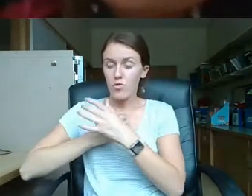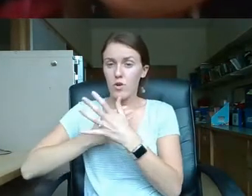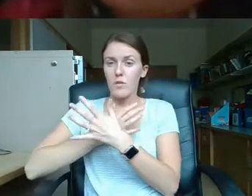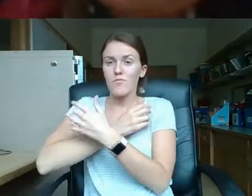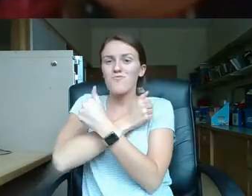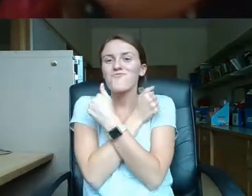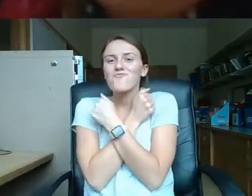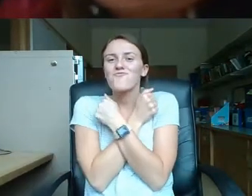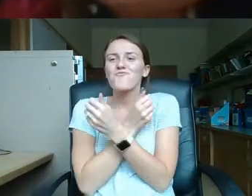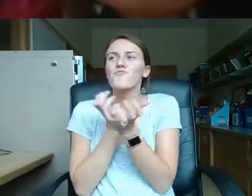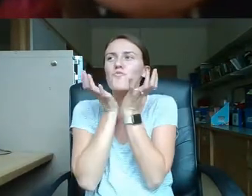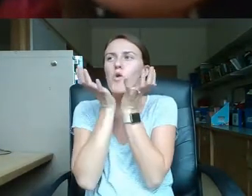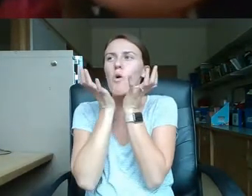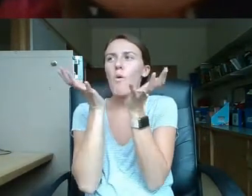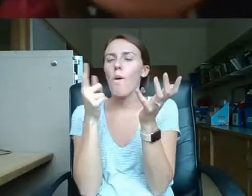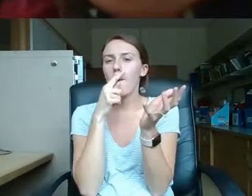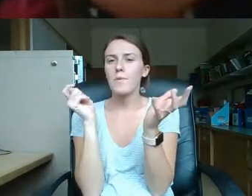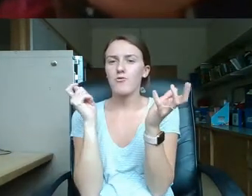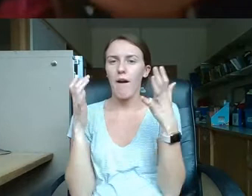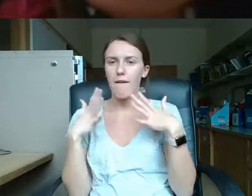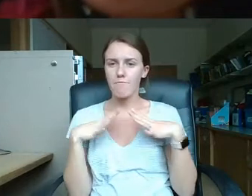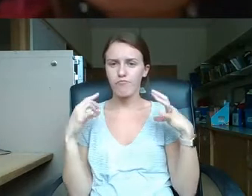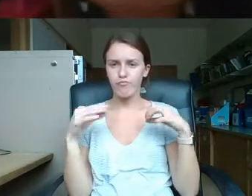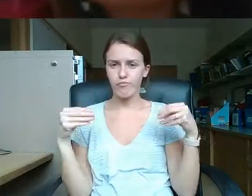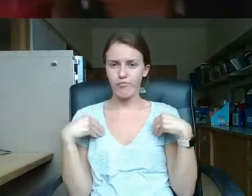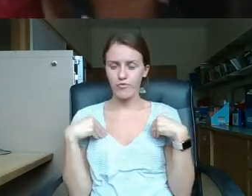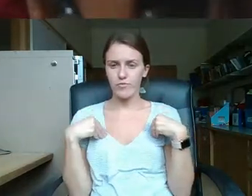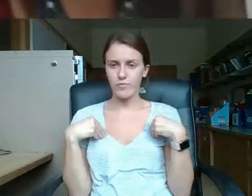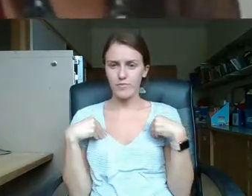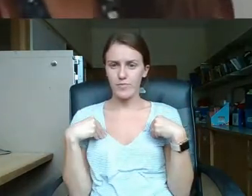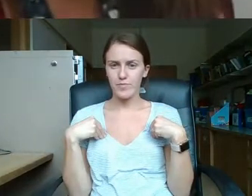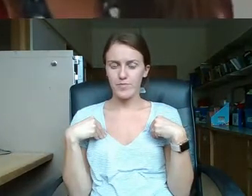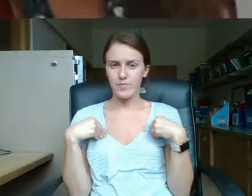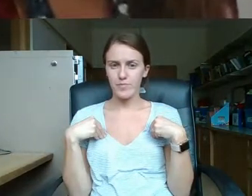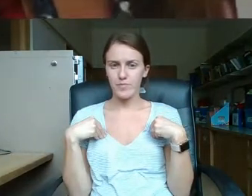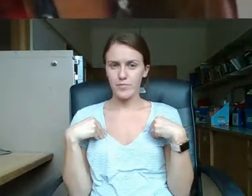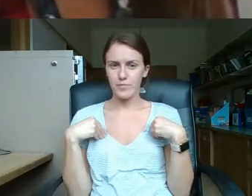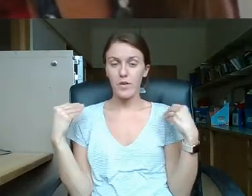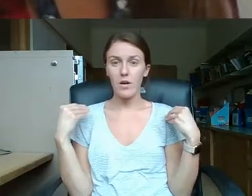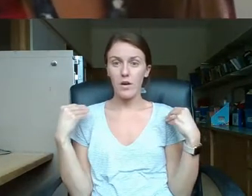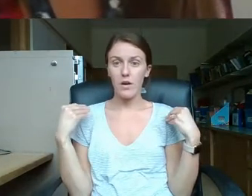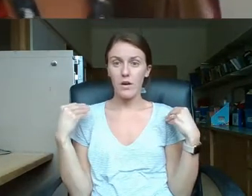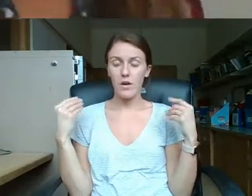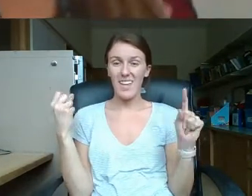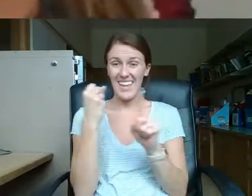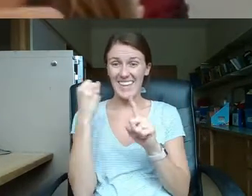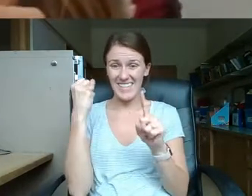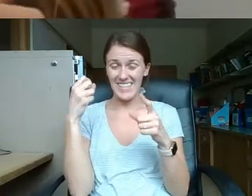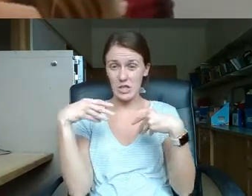overalls. All at once, the manager of the laundromat called, "Closing time! Everybody out!"